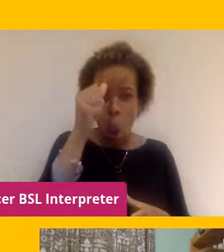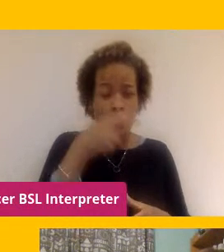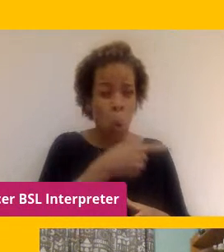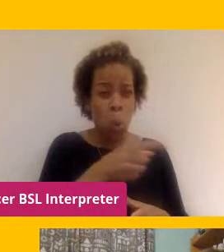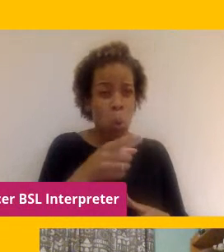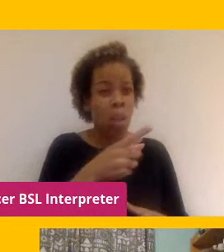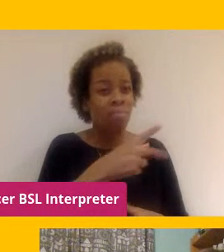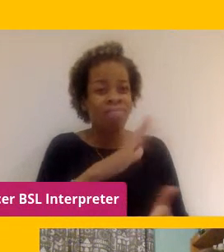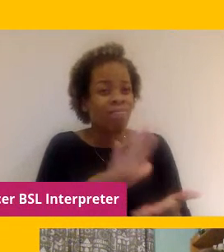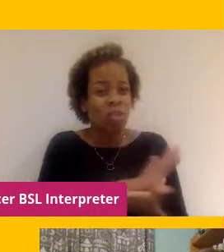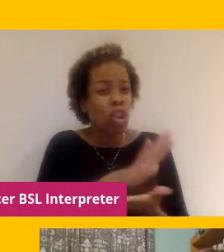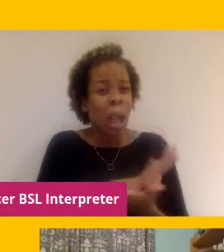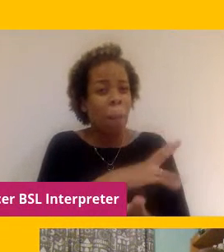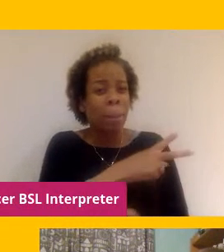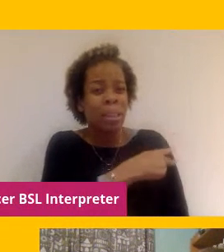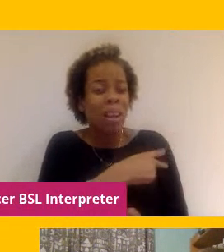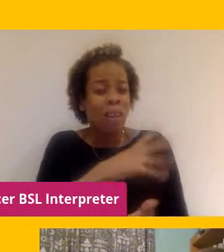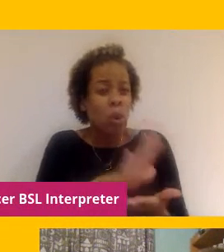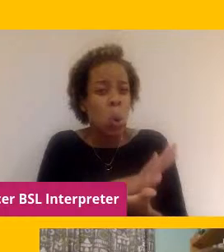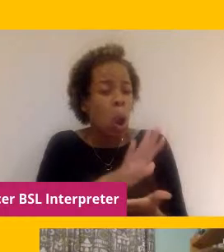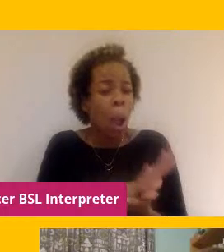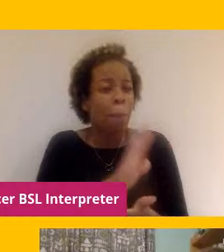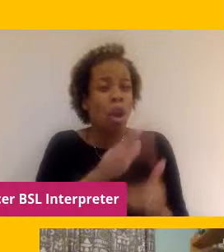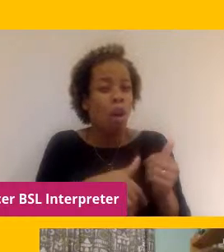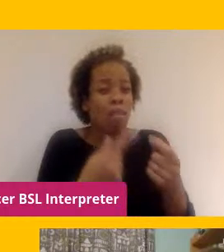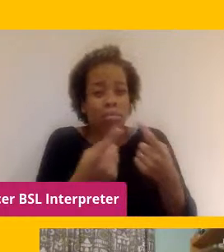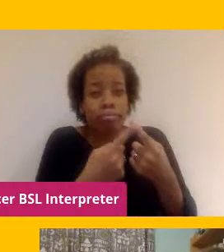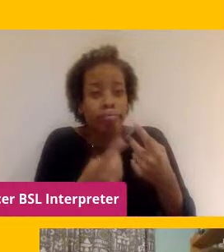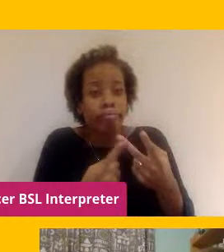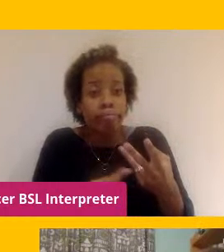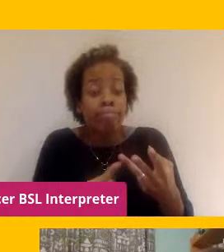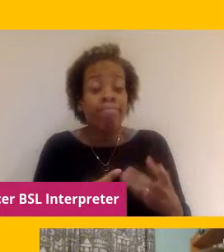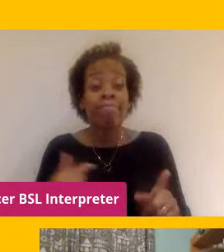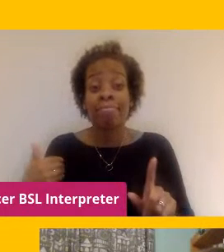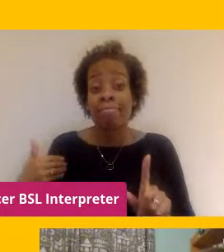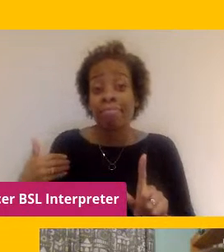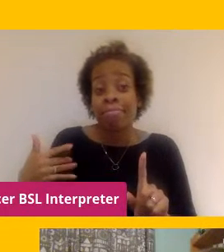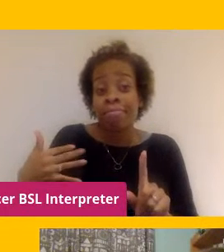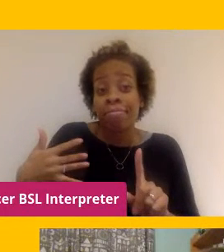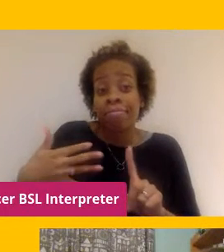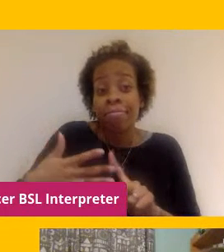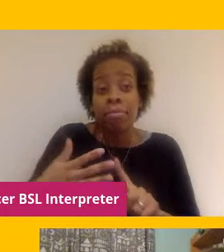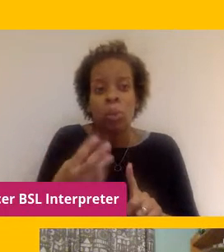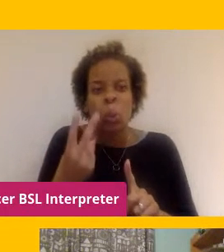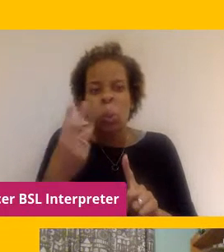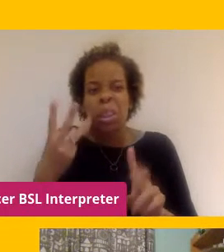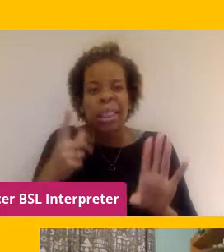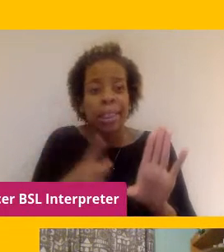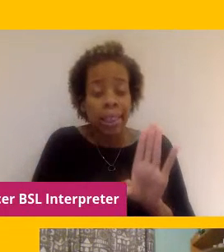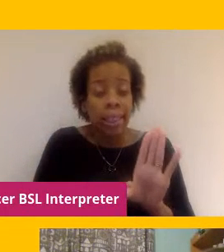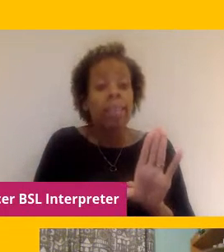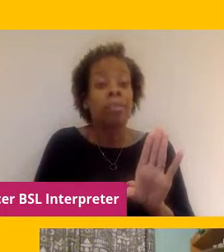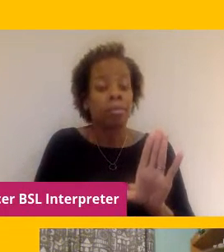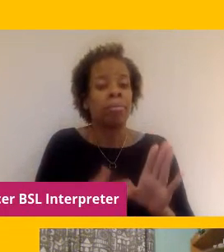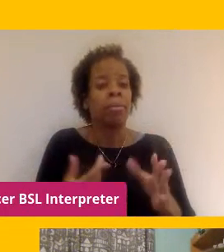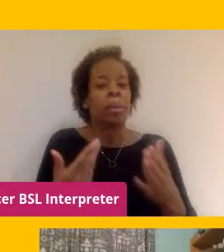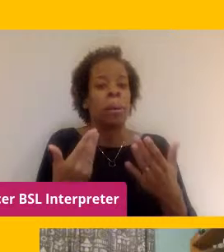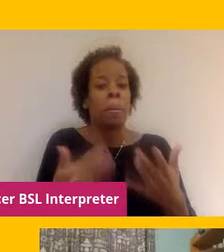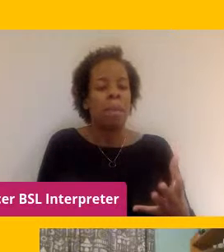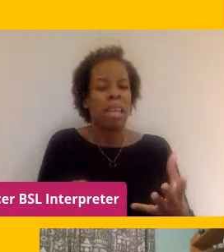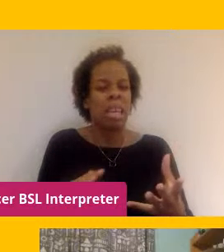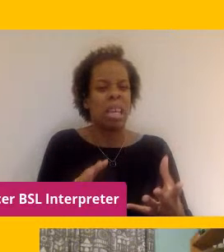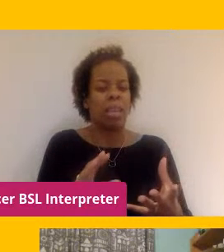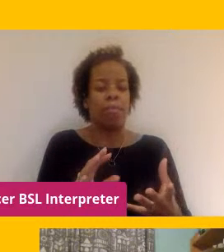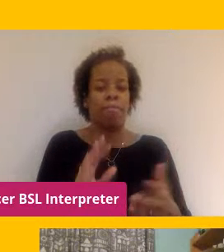for a certain reason and things like that. And over the last couple of years, we've sort of formalized that into a range